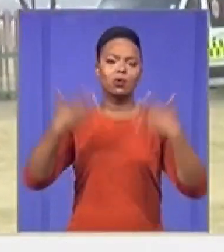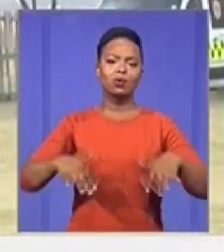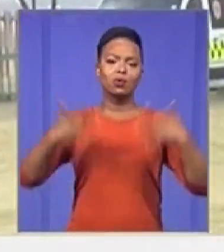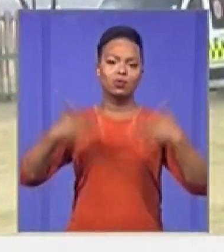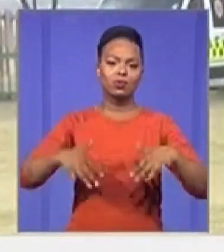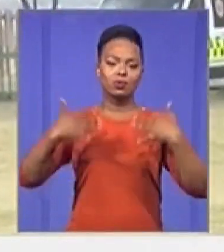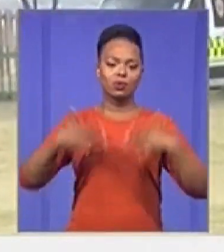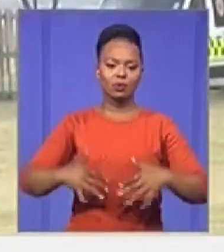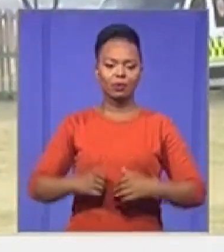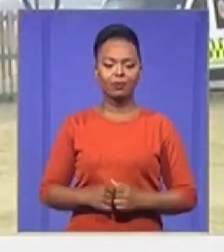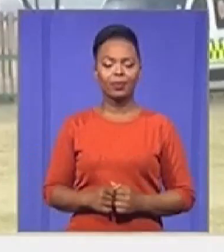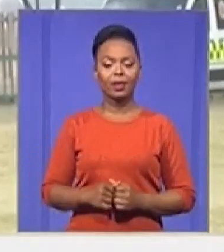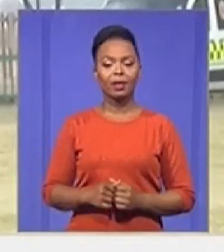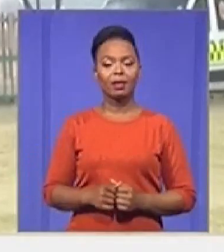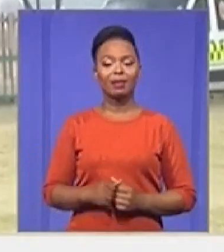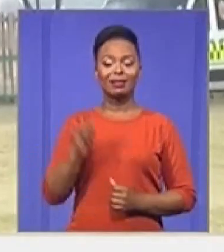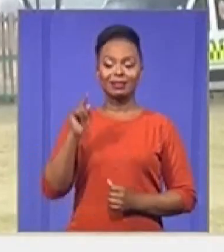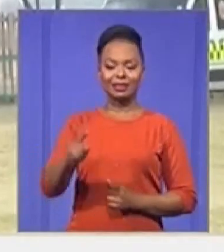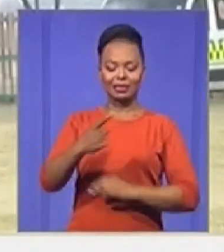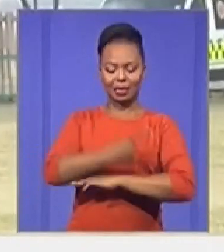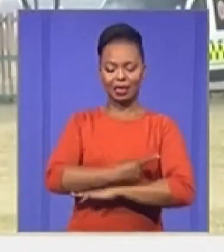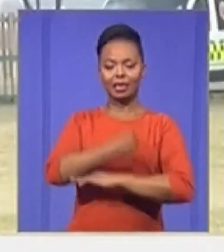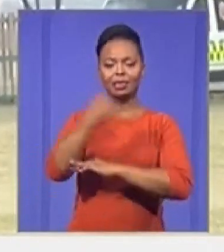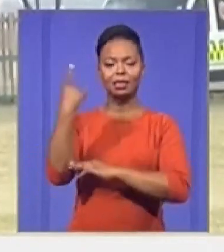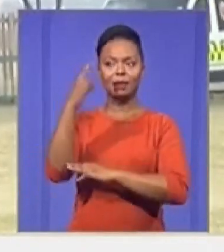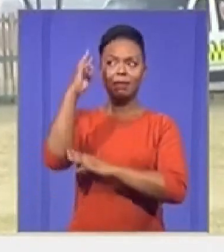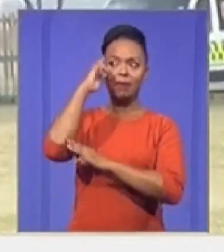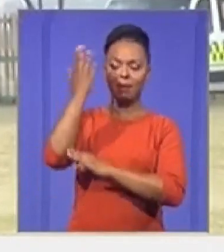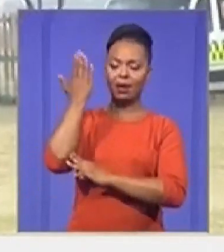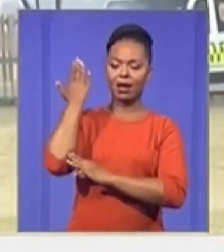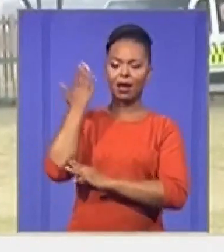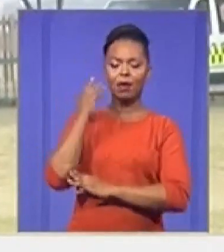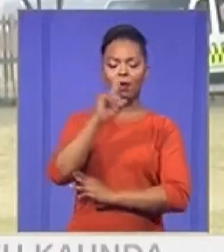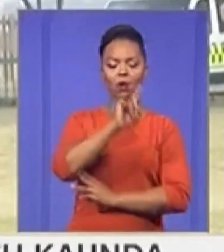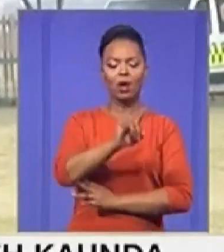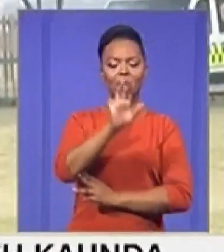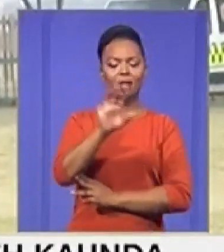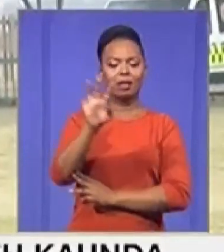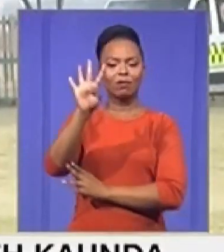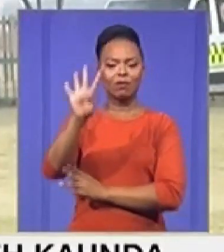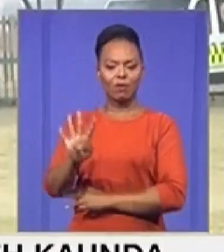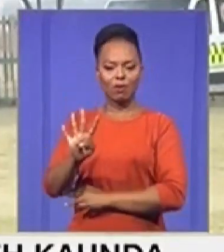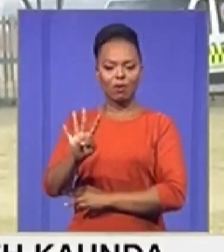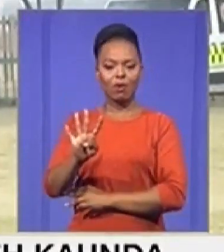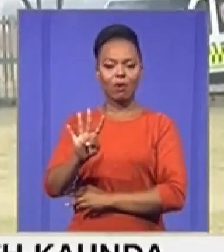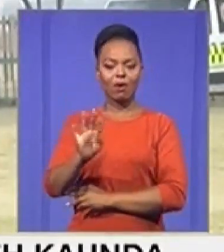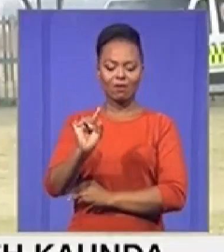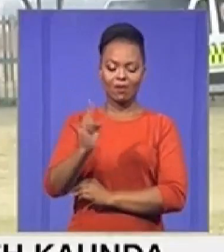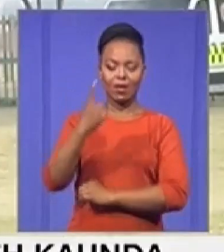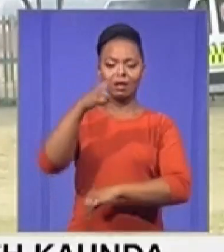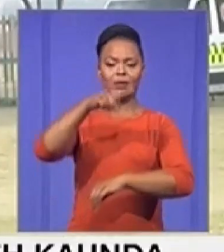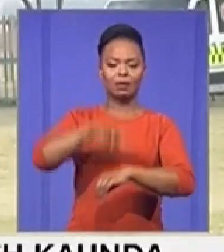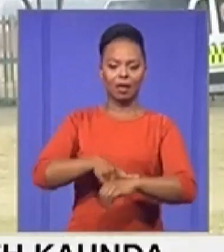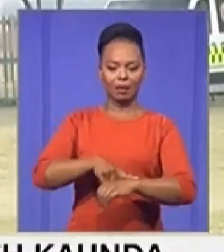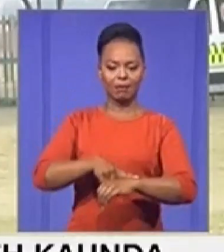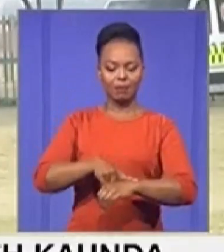letsatsi le re gopotsang gore ka 1994 la ntlha mo South Africa